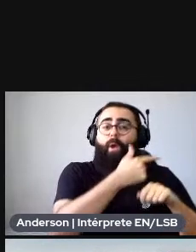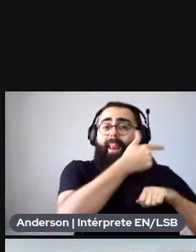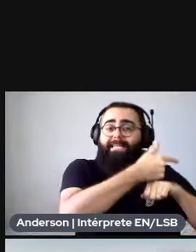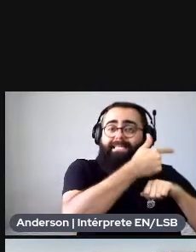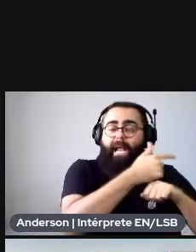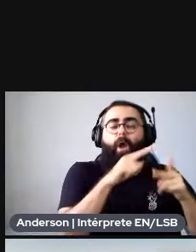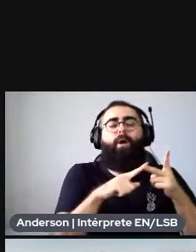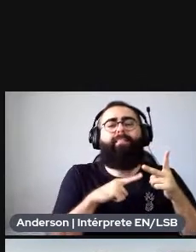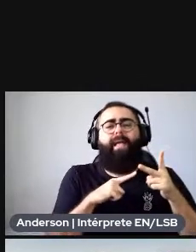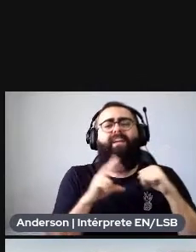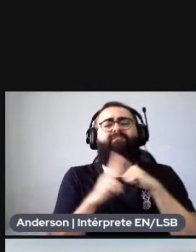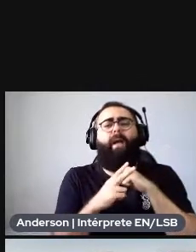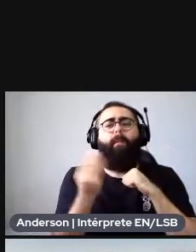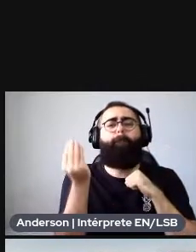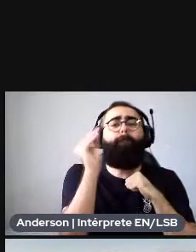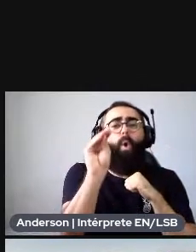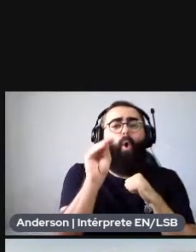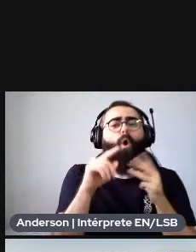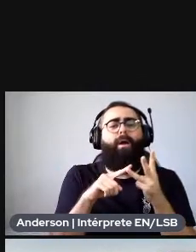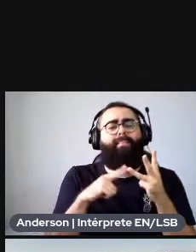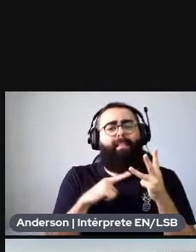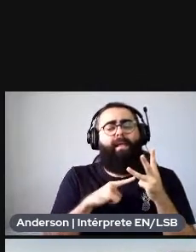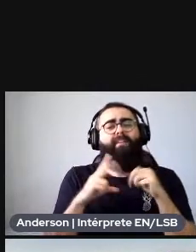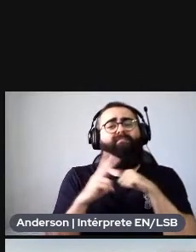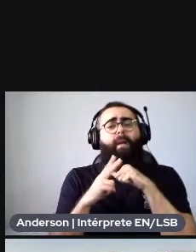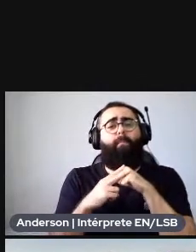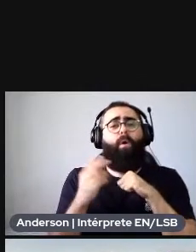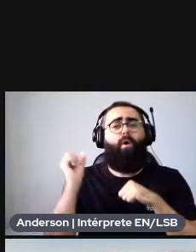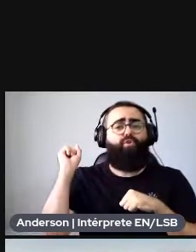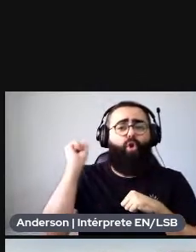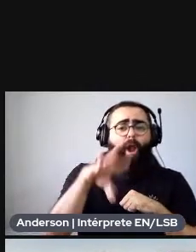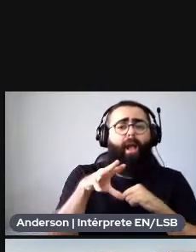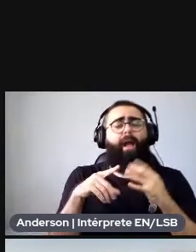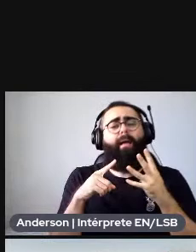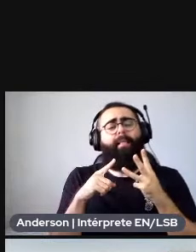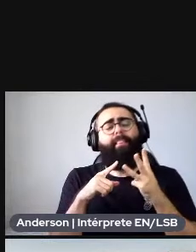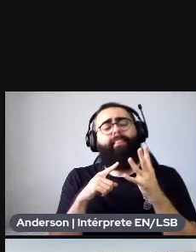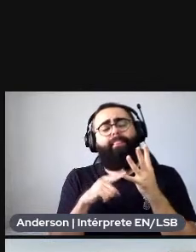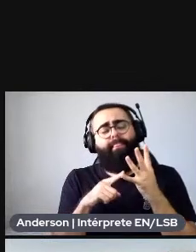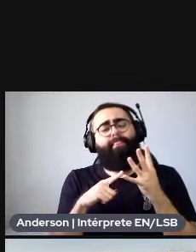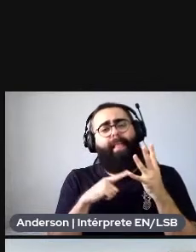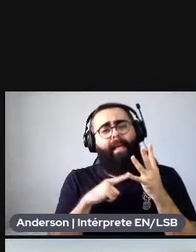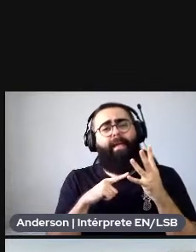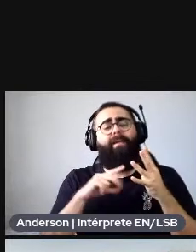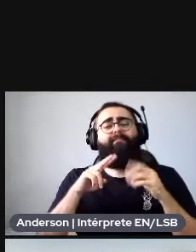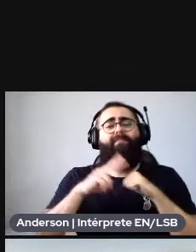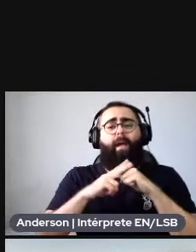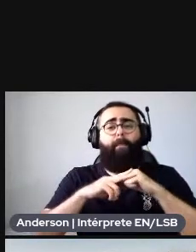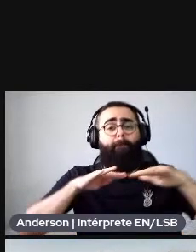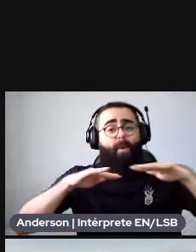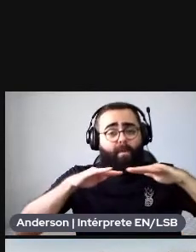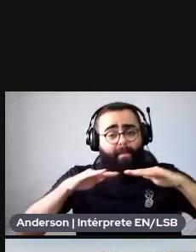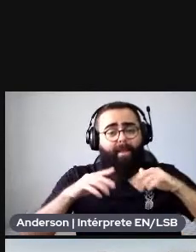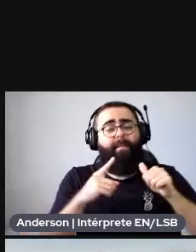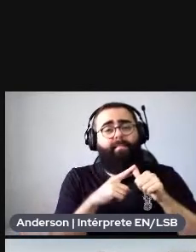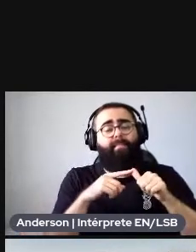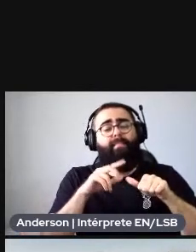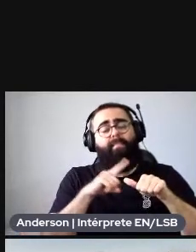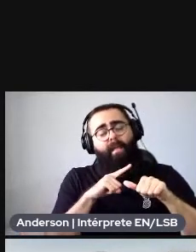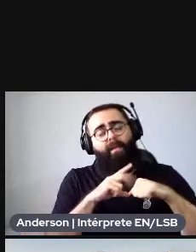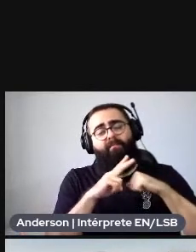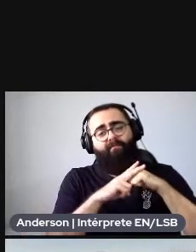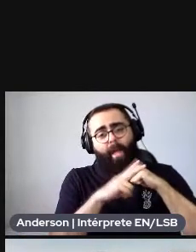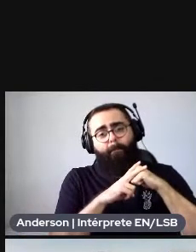we have the throw verbs, of course, but we also have movement verbs, we have manipulation verbs, and we also have